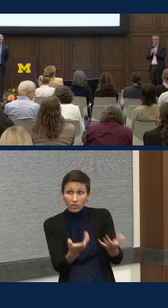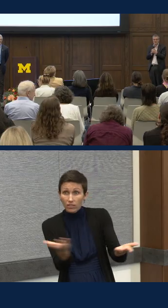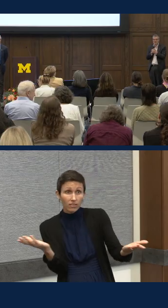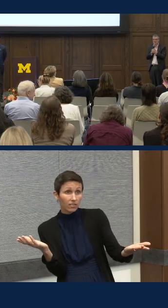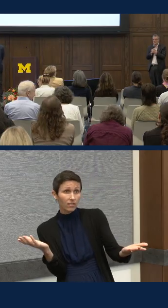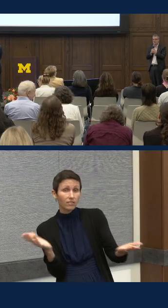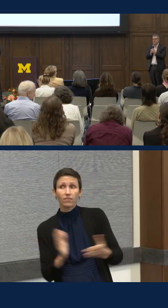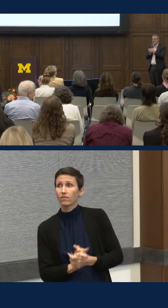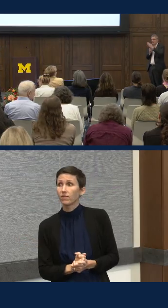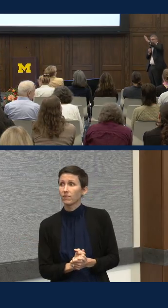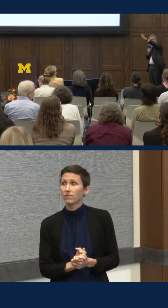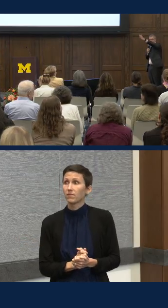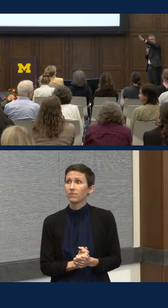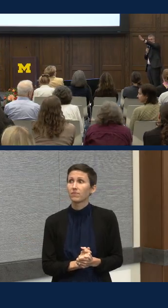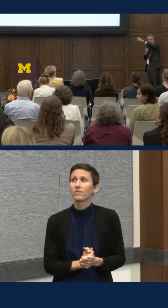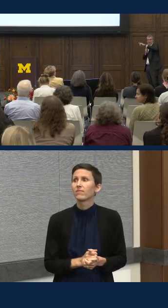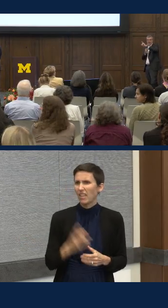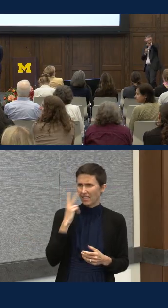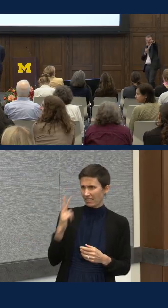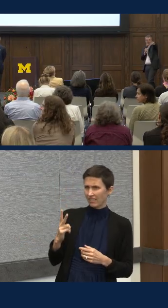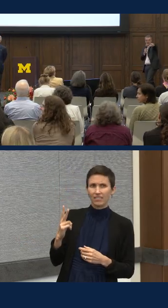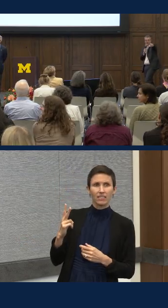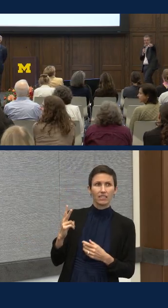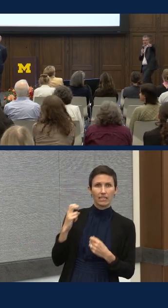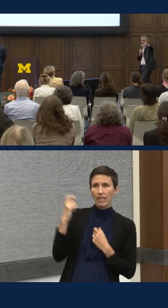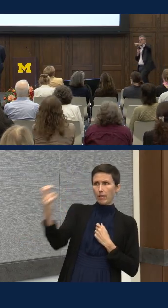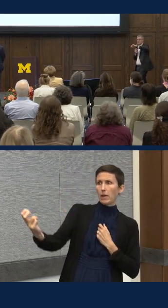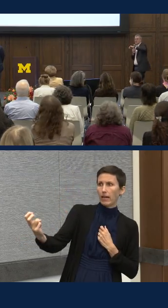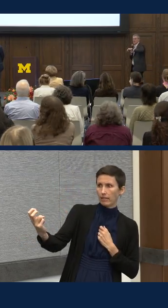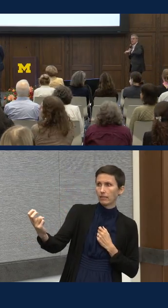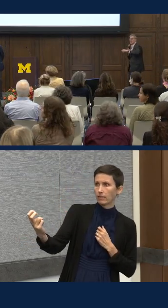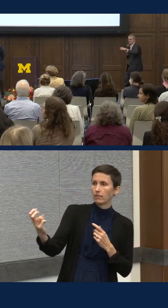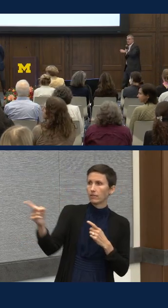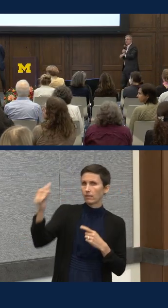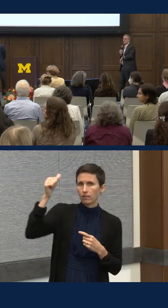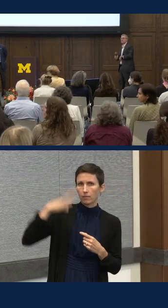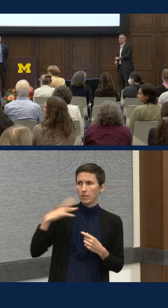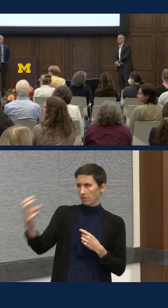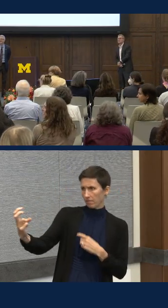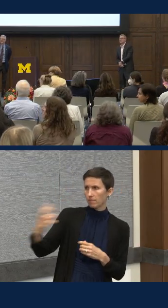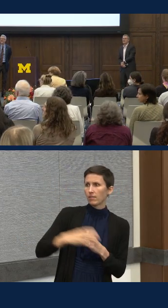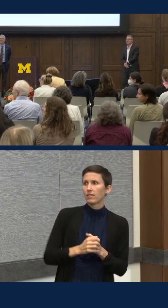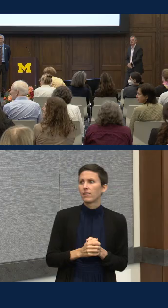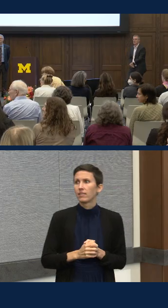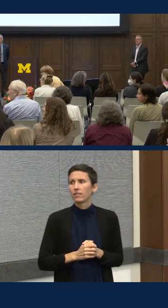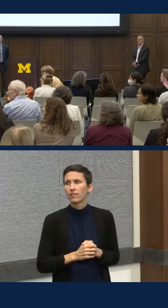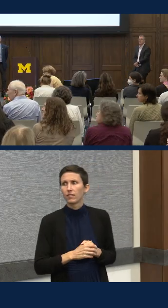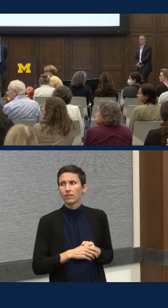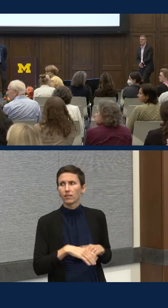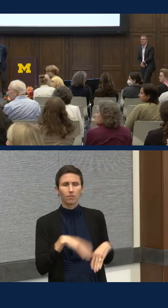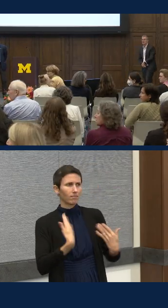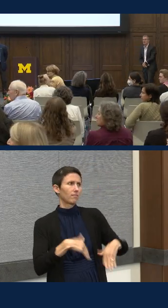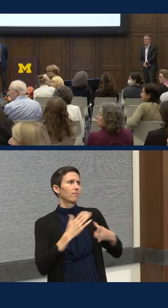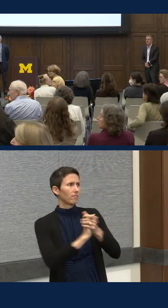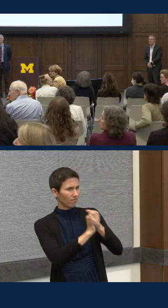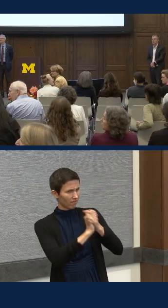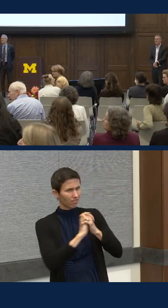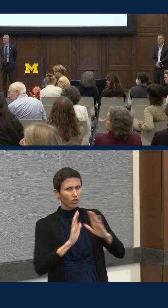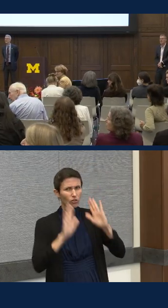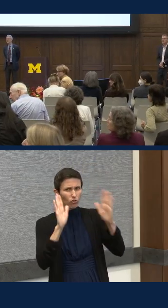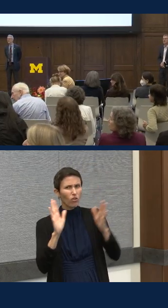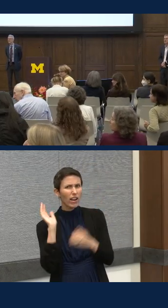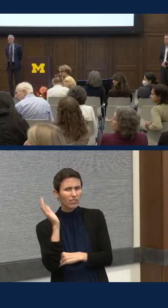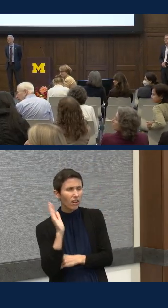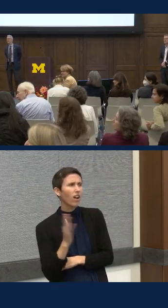In the back, and then in the front here, next. Congratulations, Chef. This was great. Thank you so